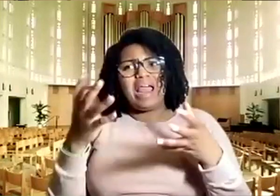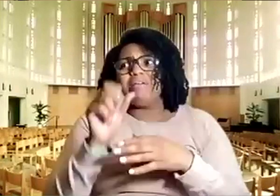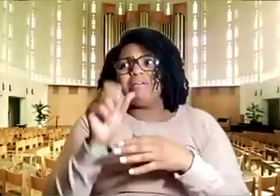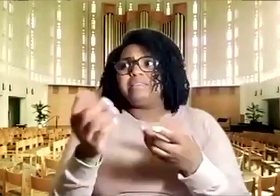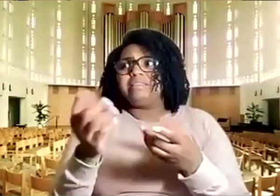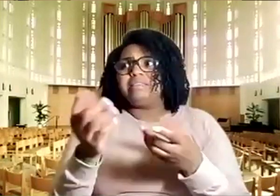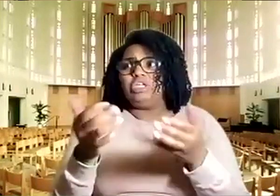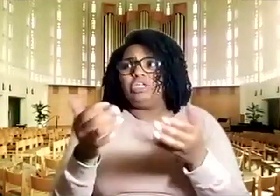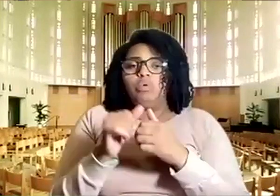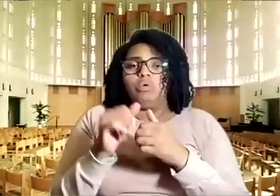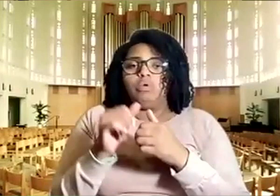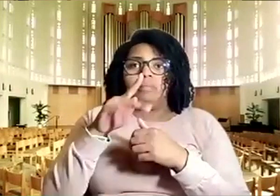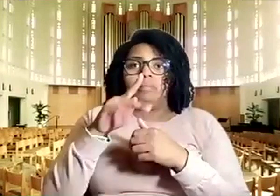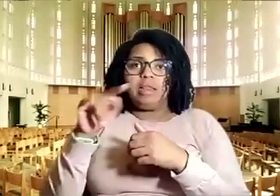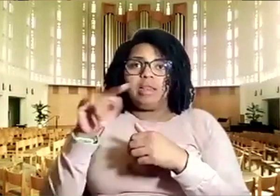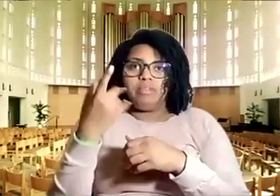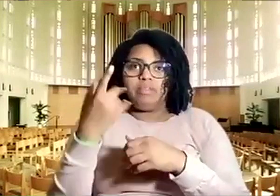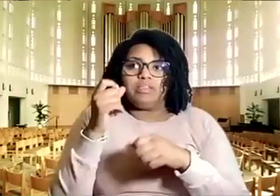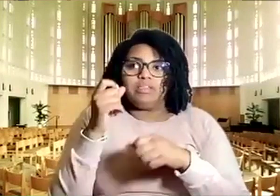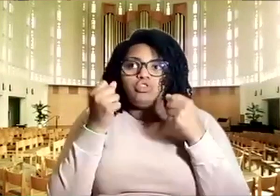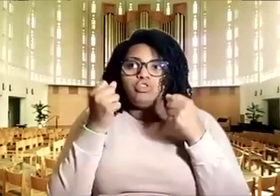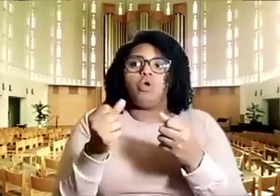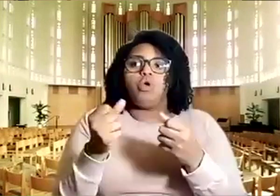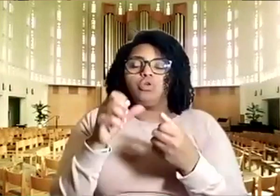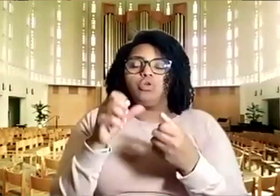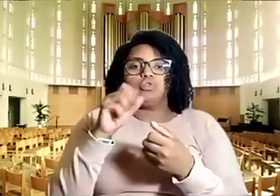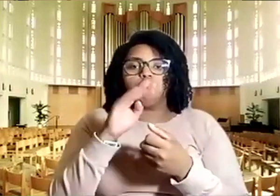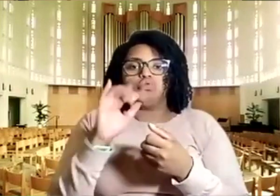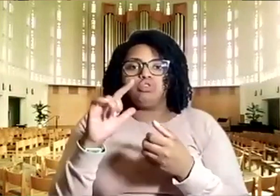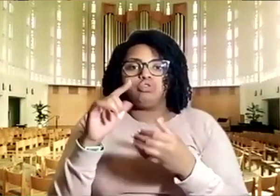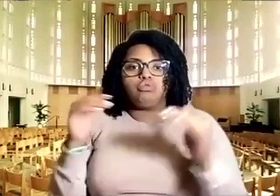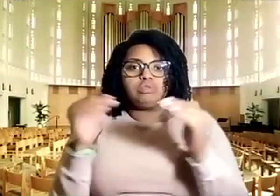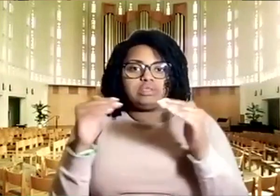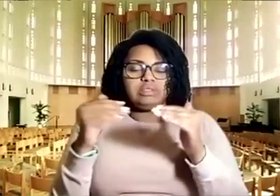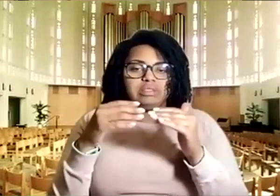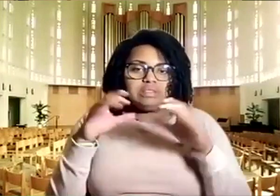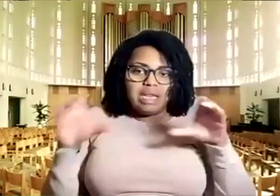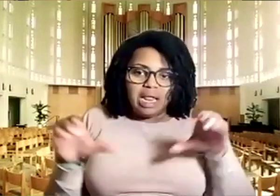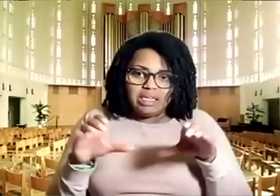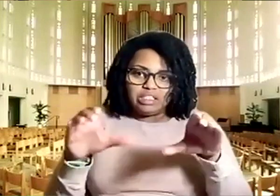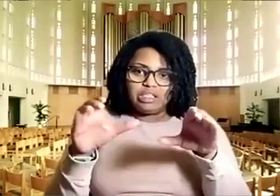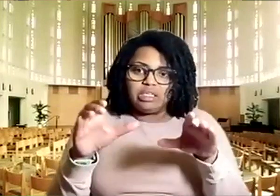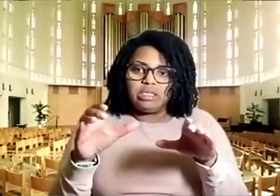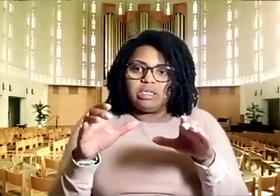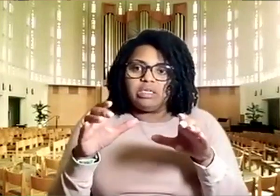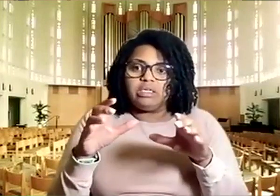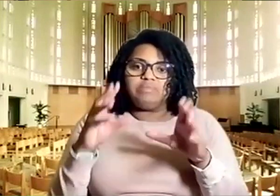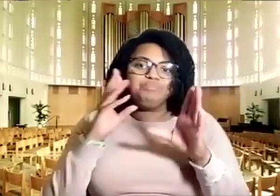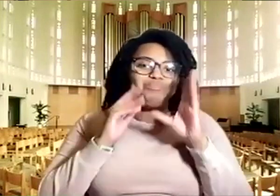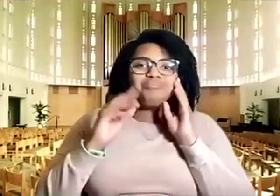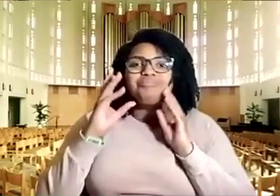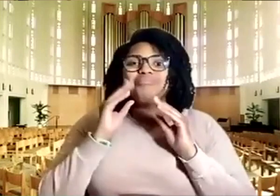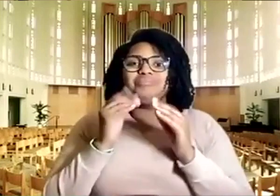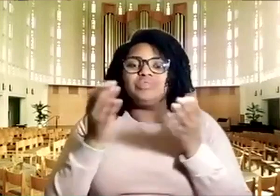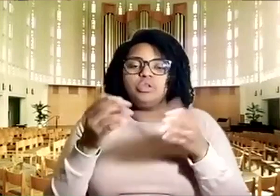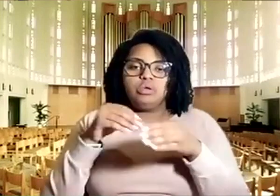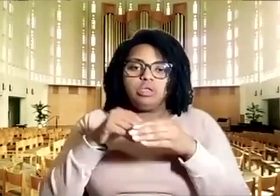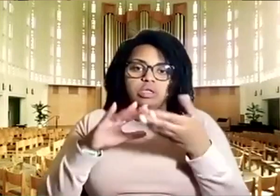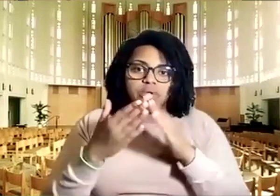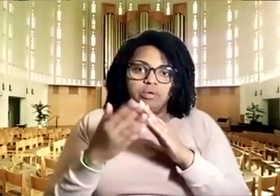the strong social justice, social action presence that we've had in the community for